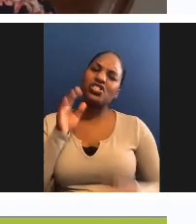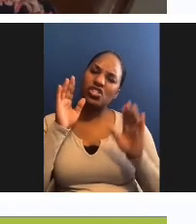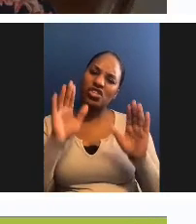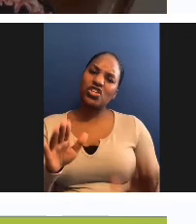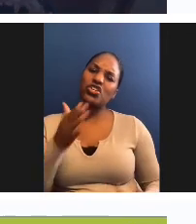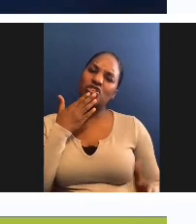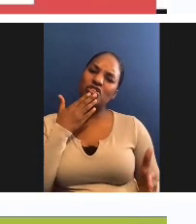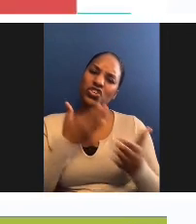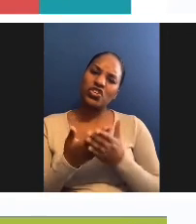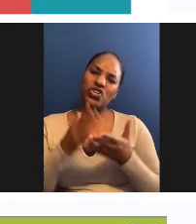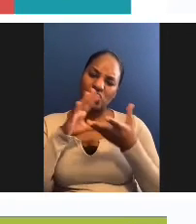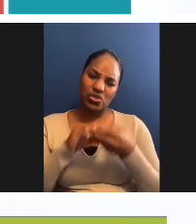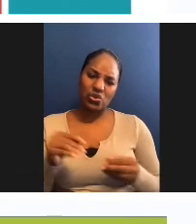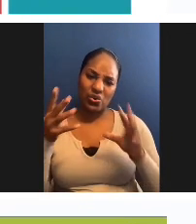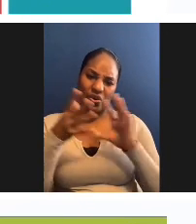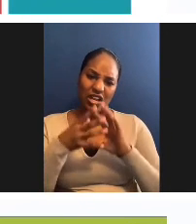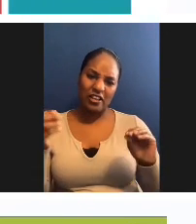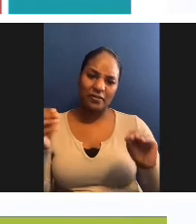story.